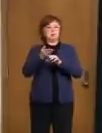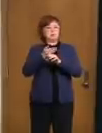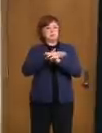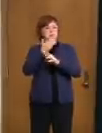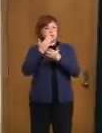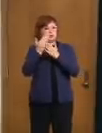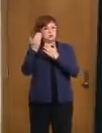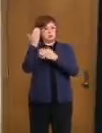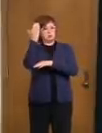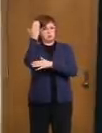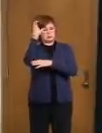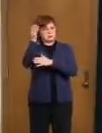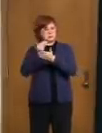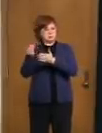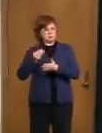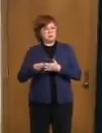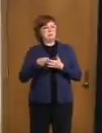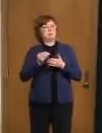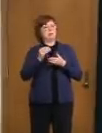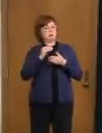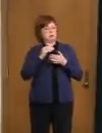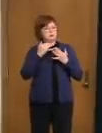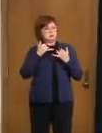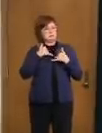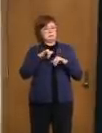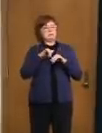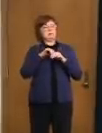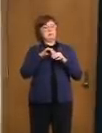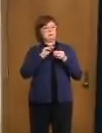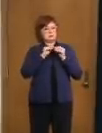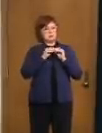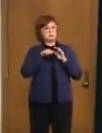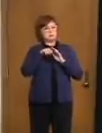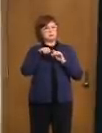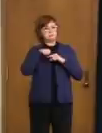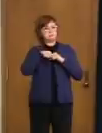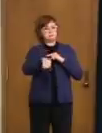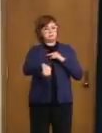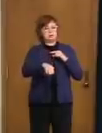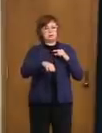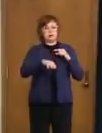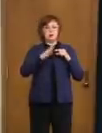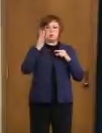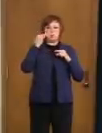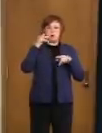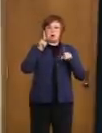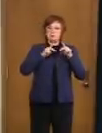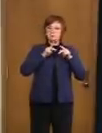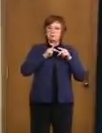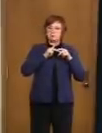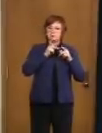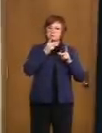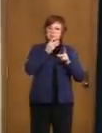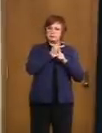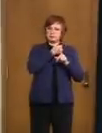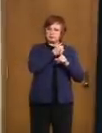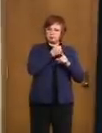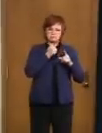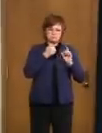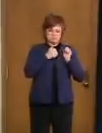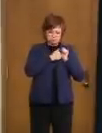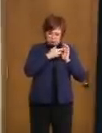way people are going around was that, going around in a more thoughtful way when going shopping, maybe just one person from a